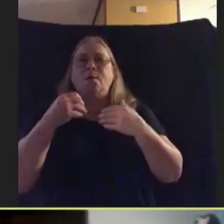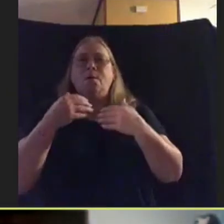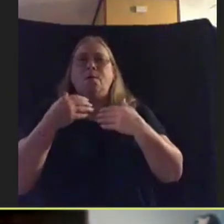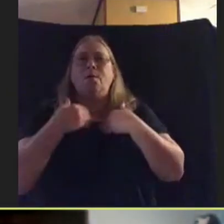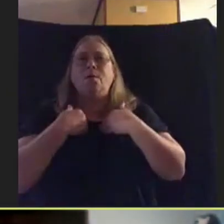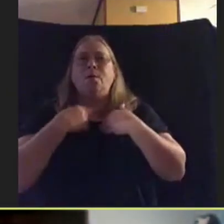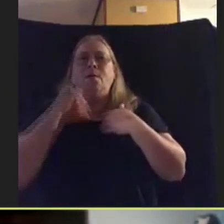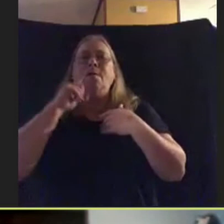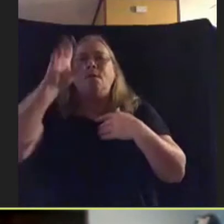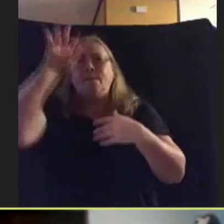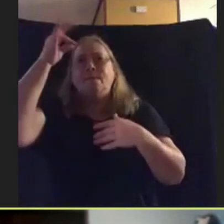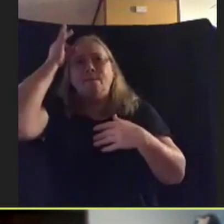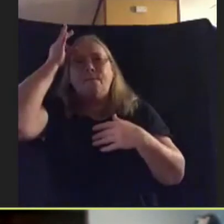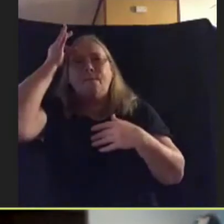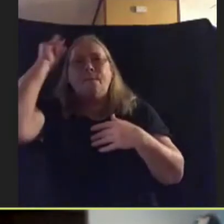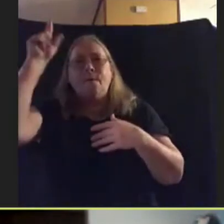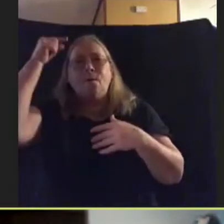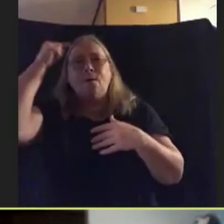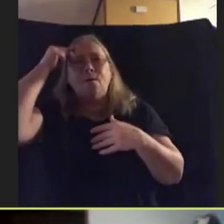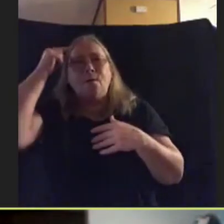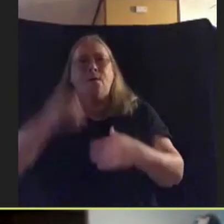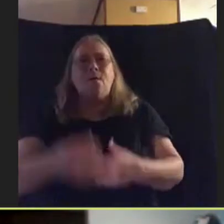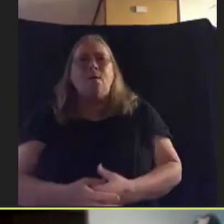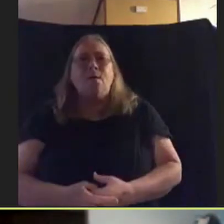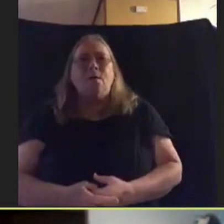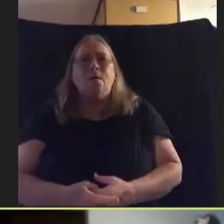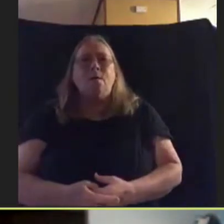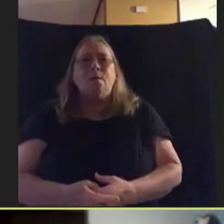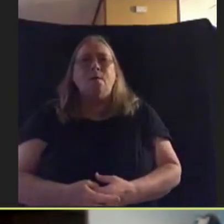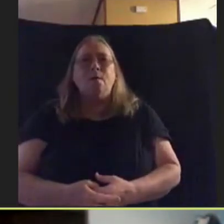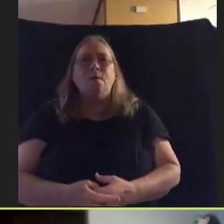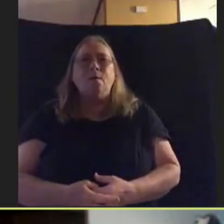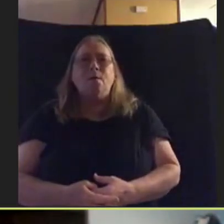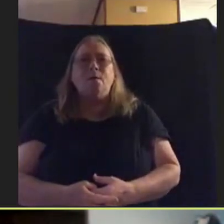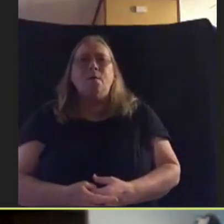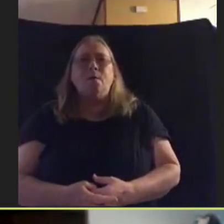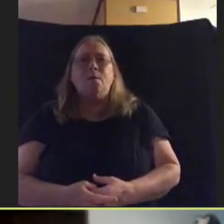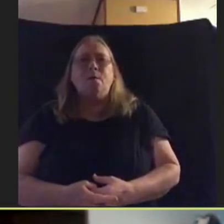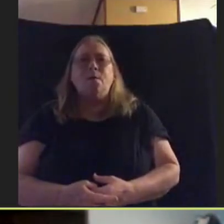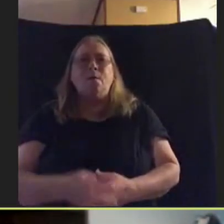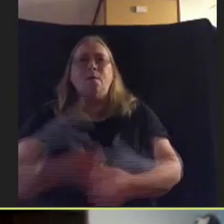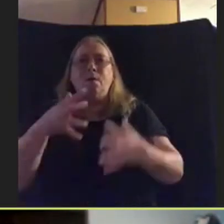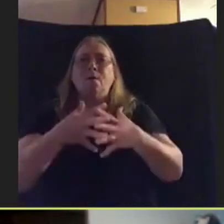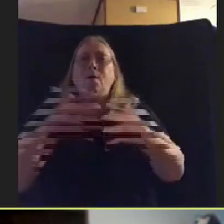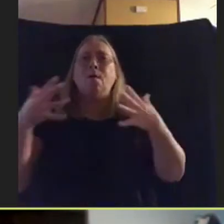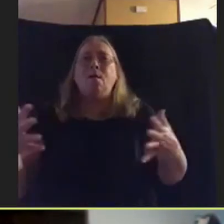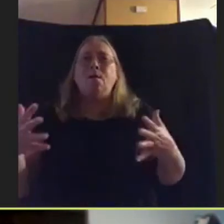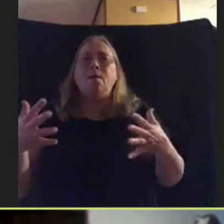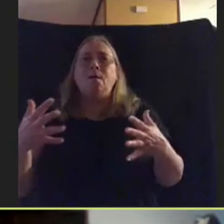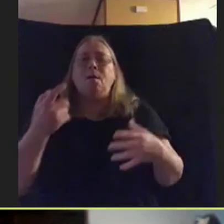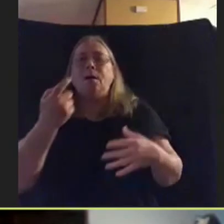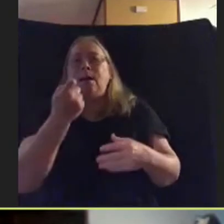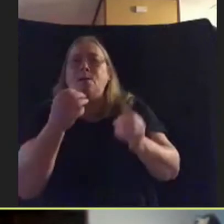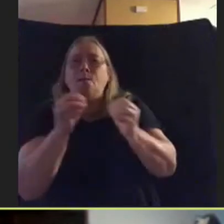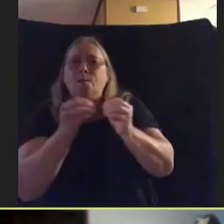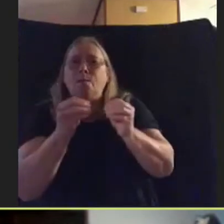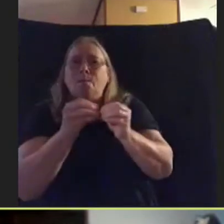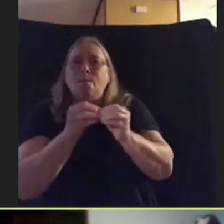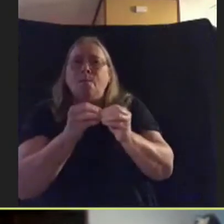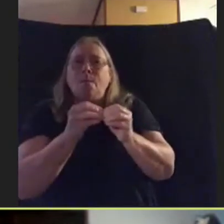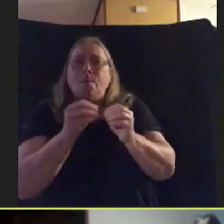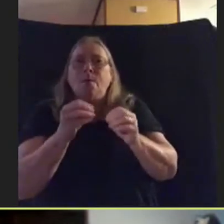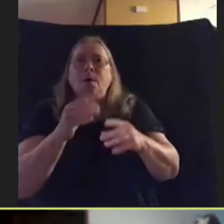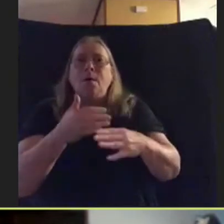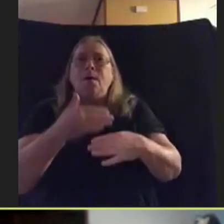government. And they're early on, there was 1 week where we didn't get a whole lot, and we got a little bit more the next week.